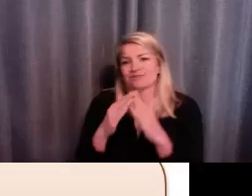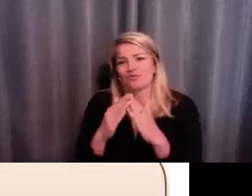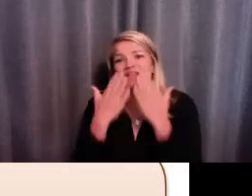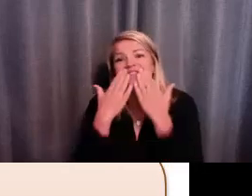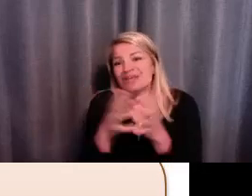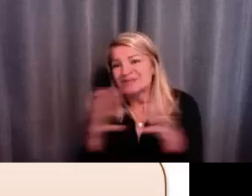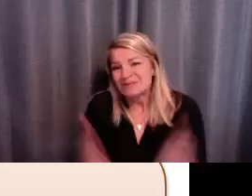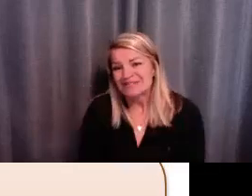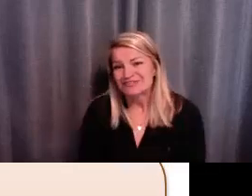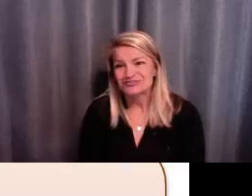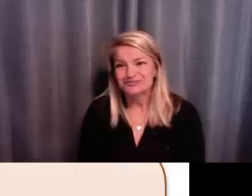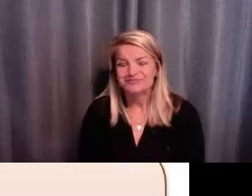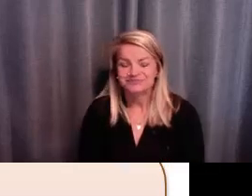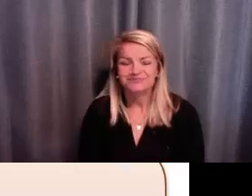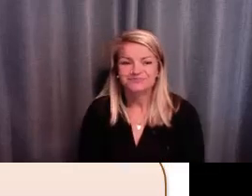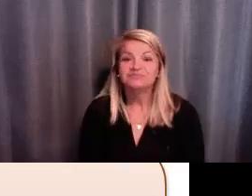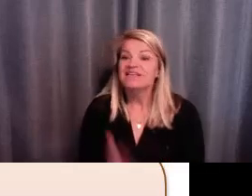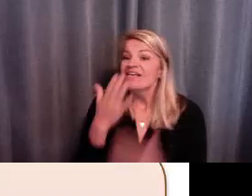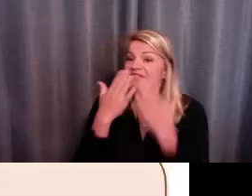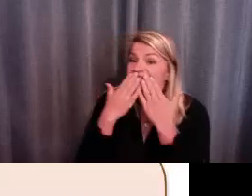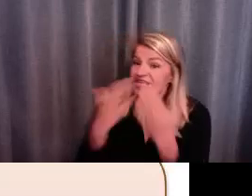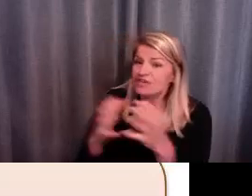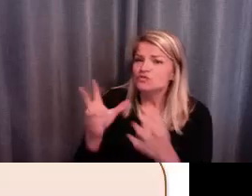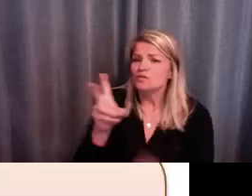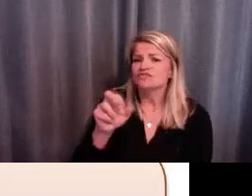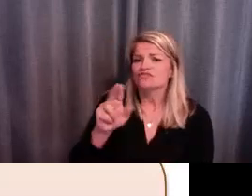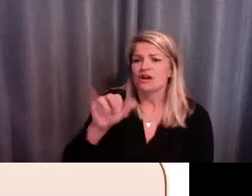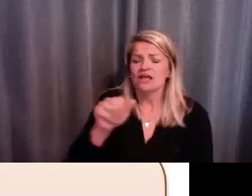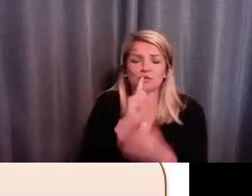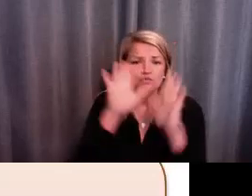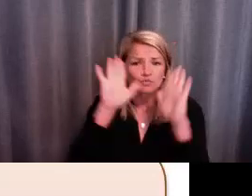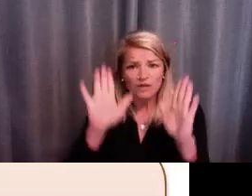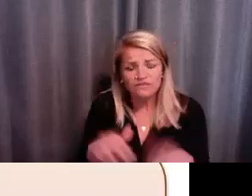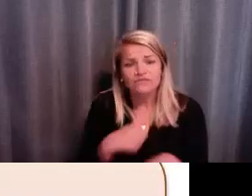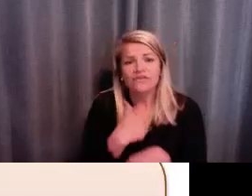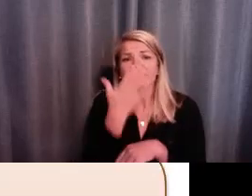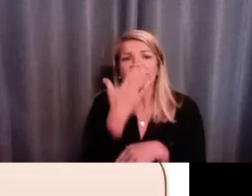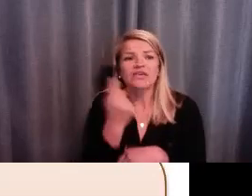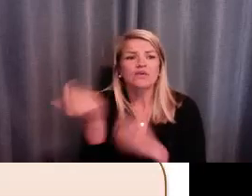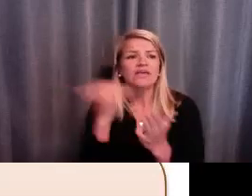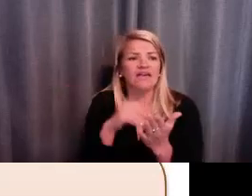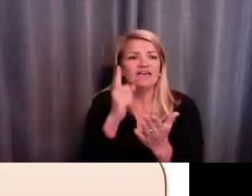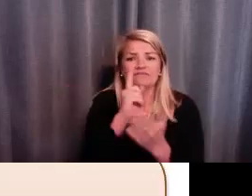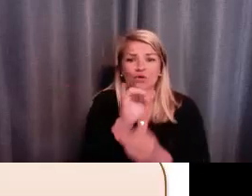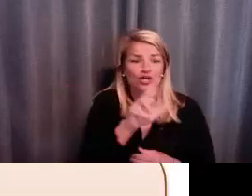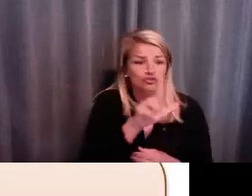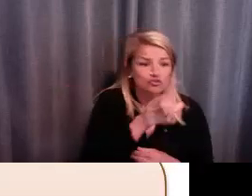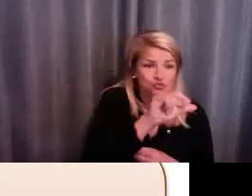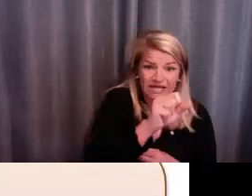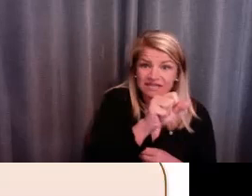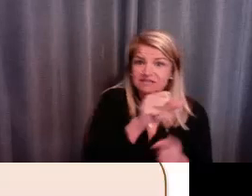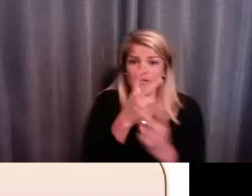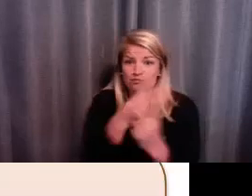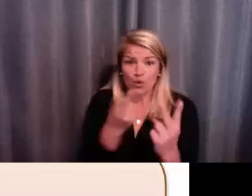much. Thank you so much, Veronica. That was wonderful. And thank you again to Julius, both of you, for